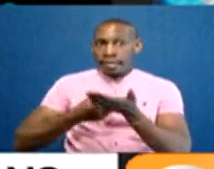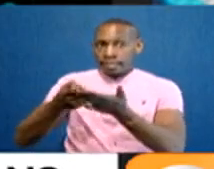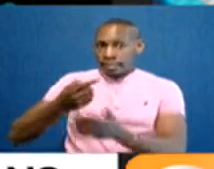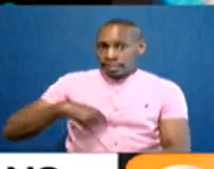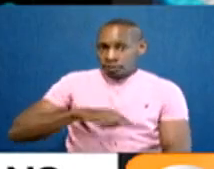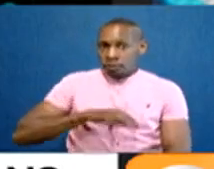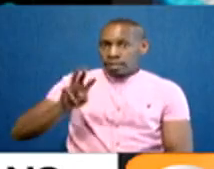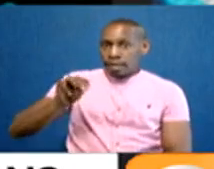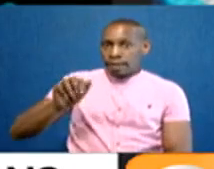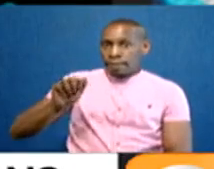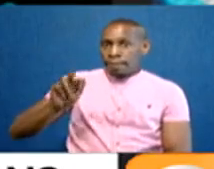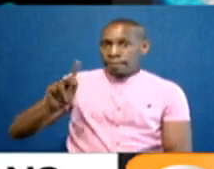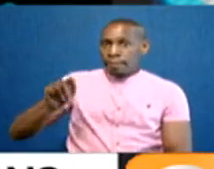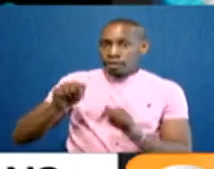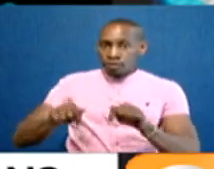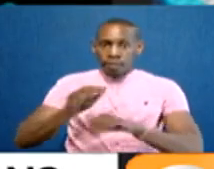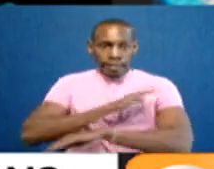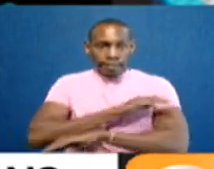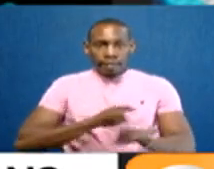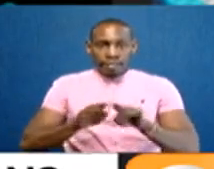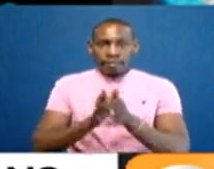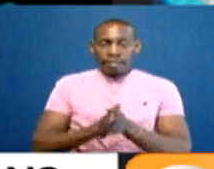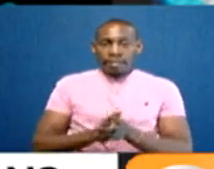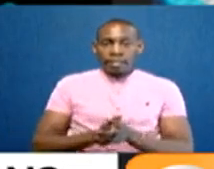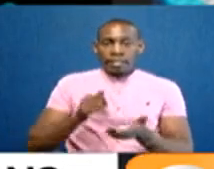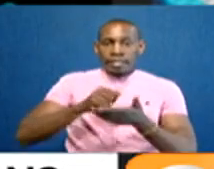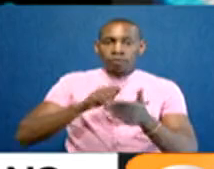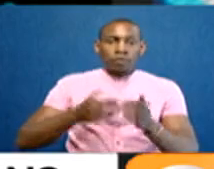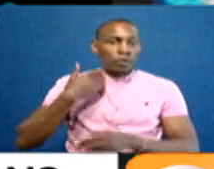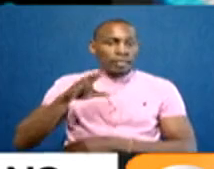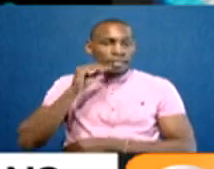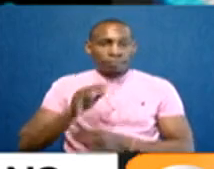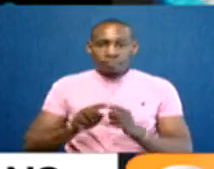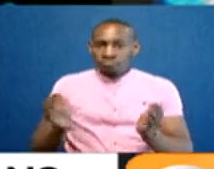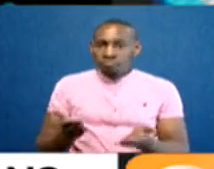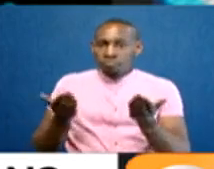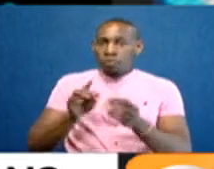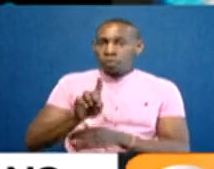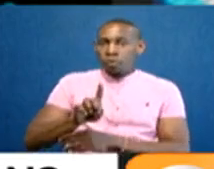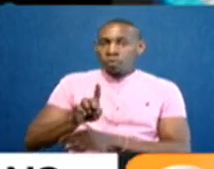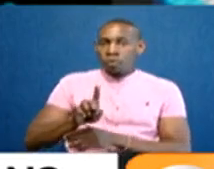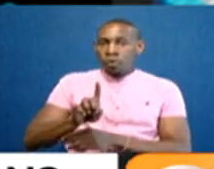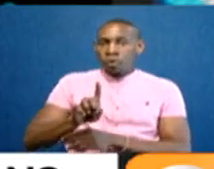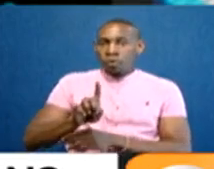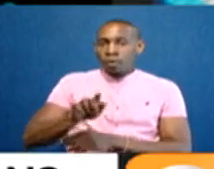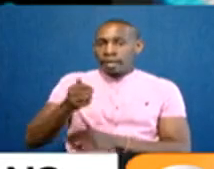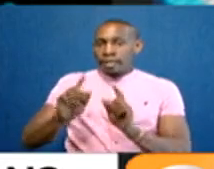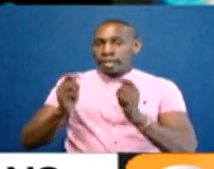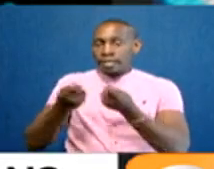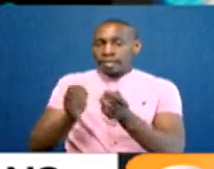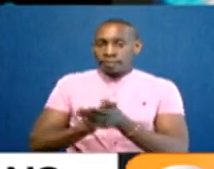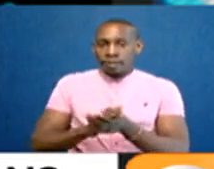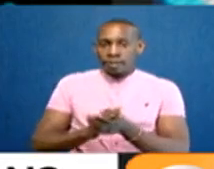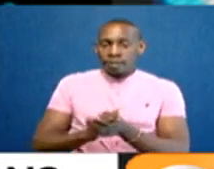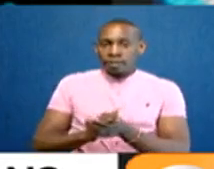talking about with Mark here this evening. And the posts include hate speech, incitement against ethnic communities,